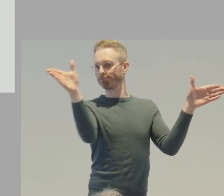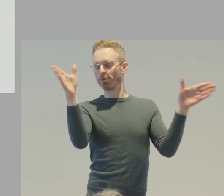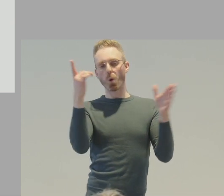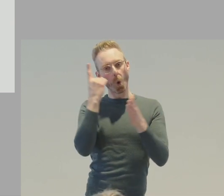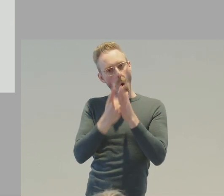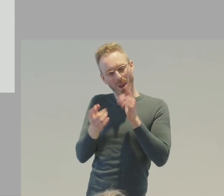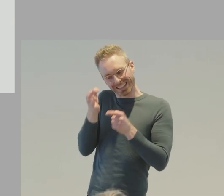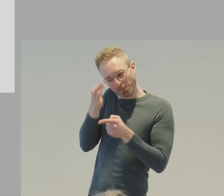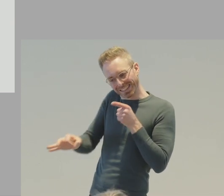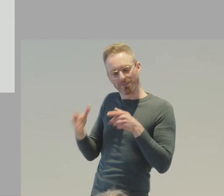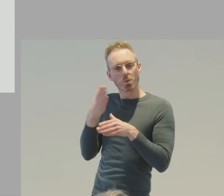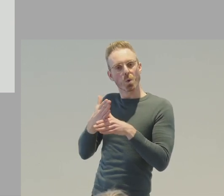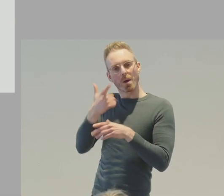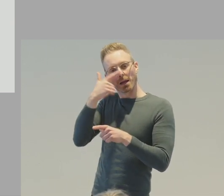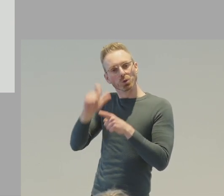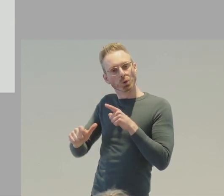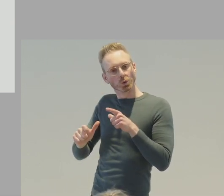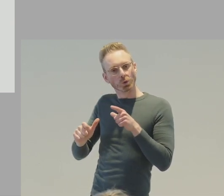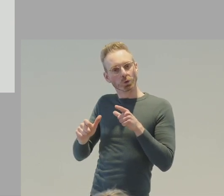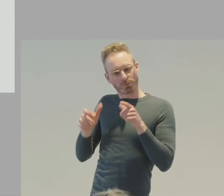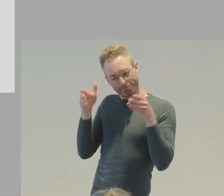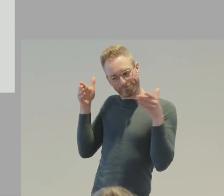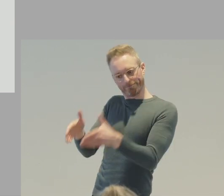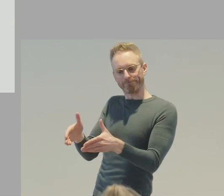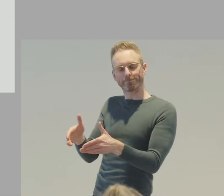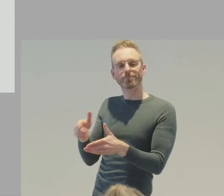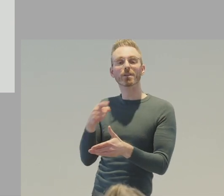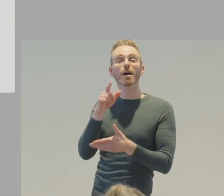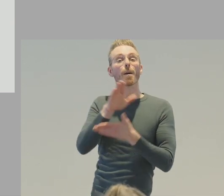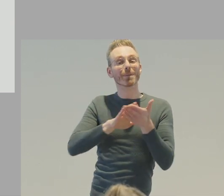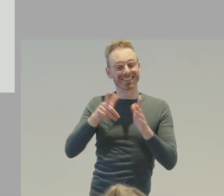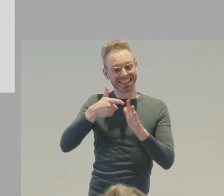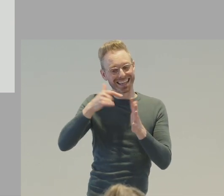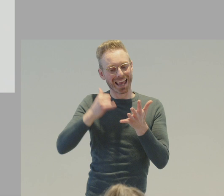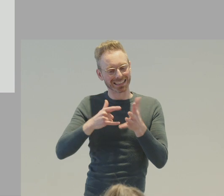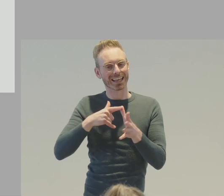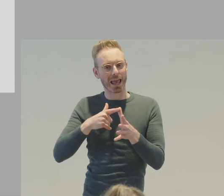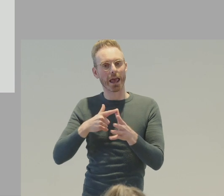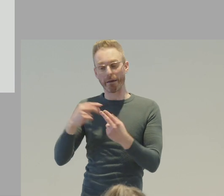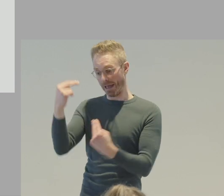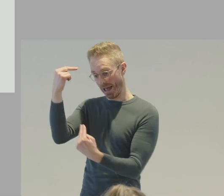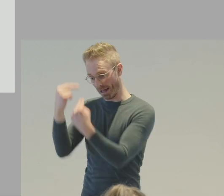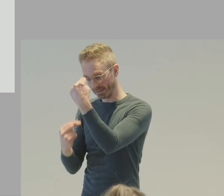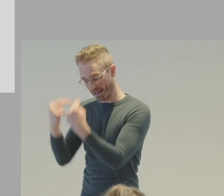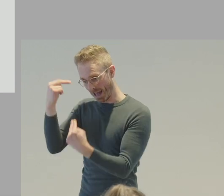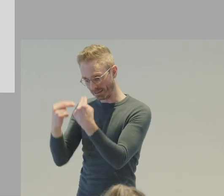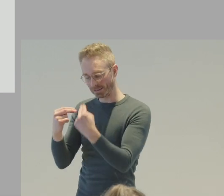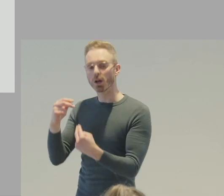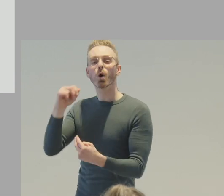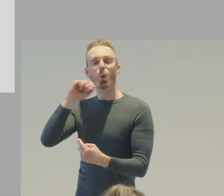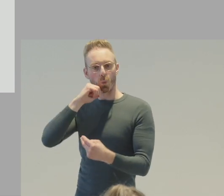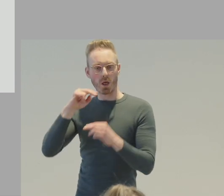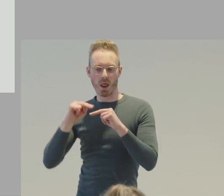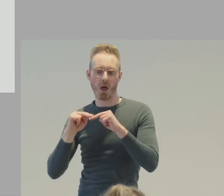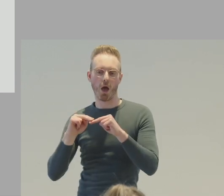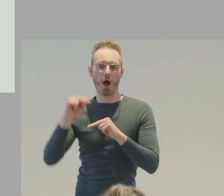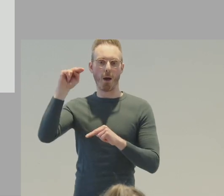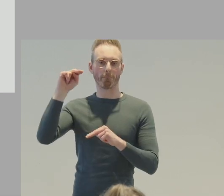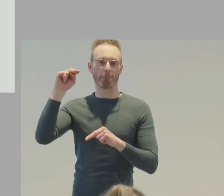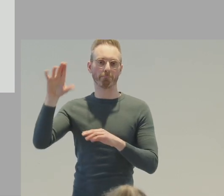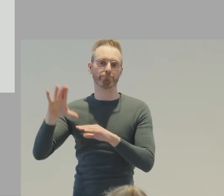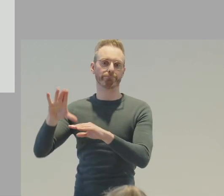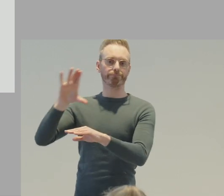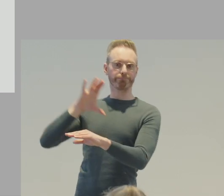higher level of payment from Universal Credit or from Employment Support Allowance. And that's really important. People depend on that payment. So it's important that